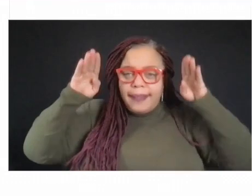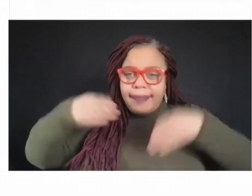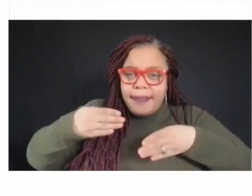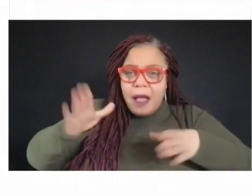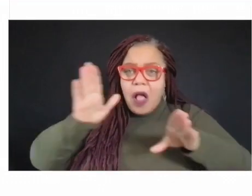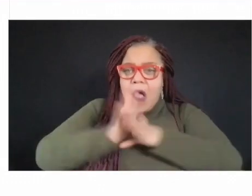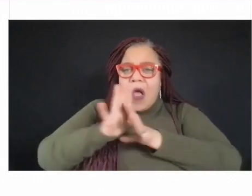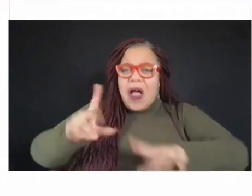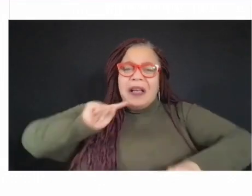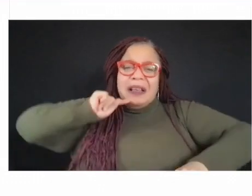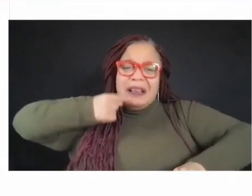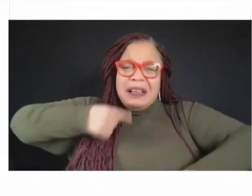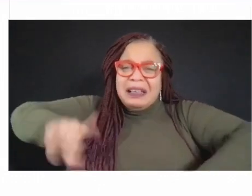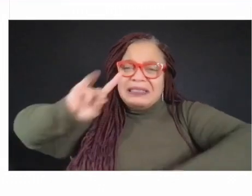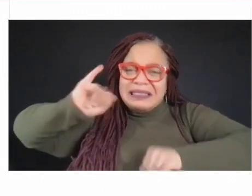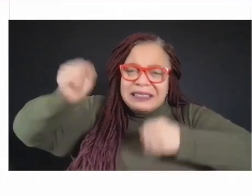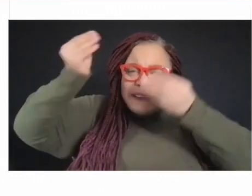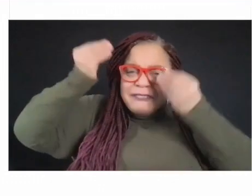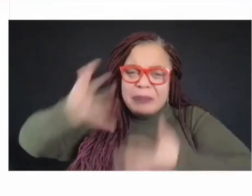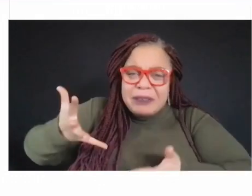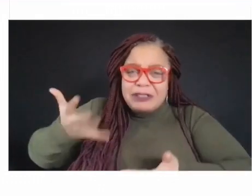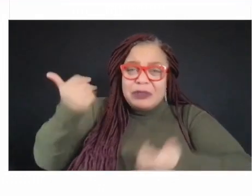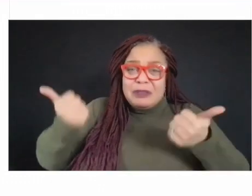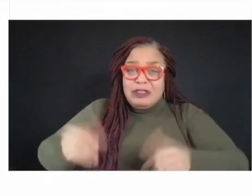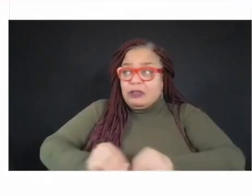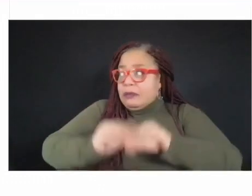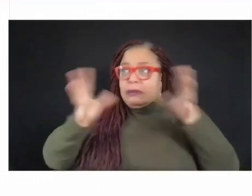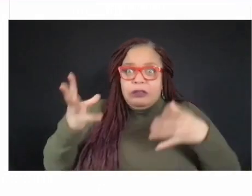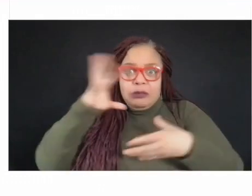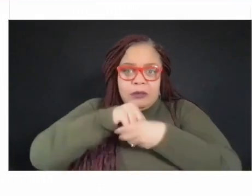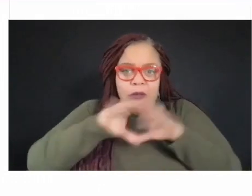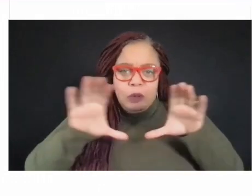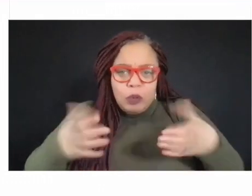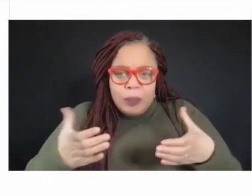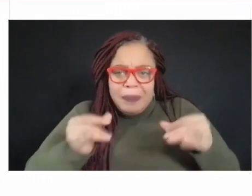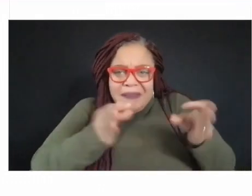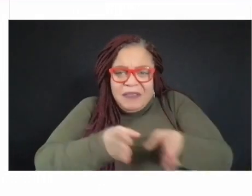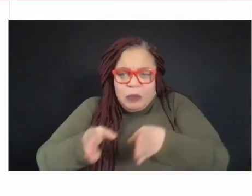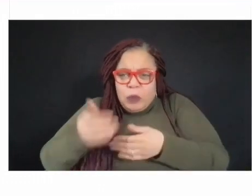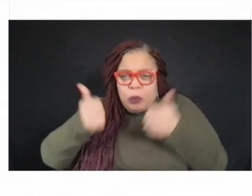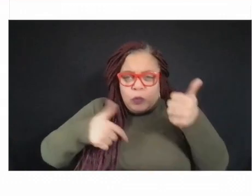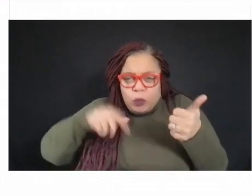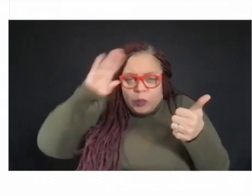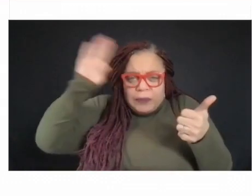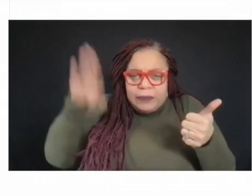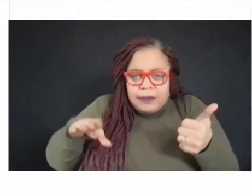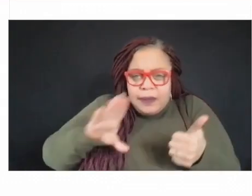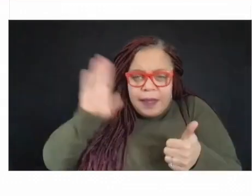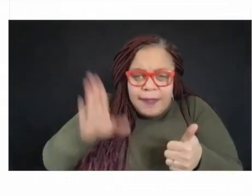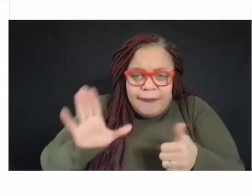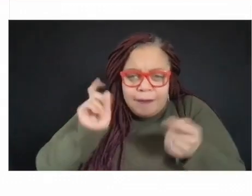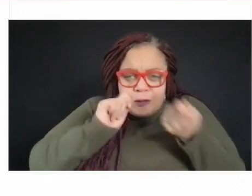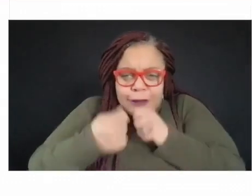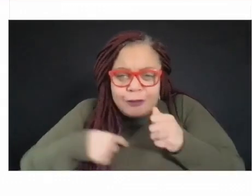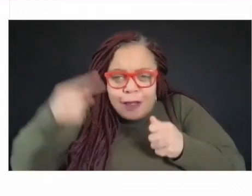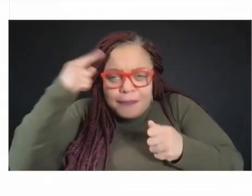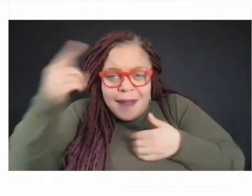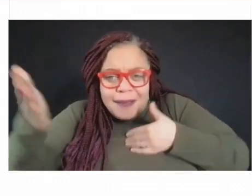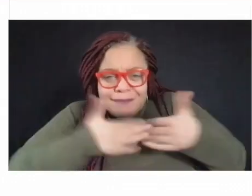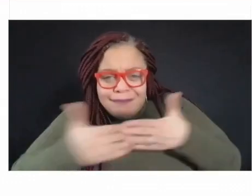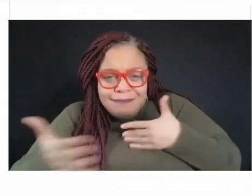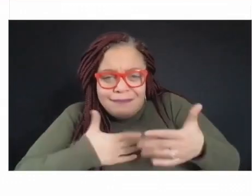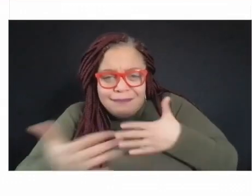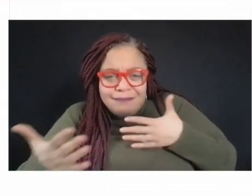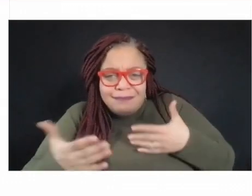of individuals for which, we are never going to change their mind. Remember, there's actually a society in the United States of flat earth